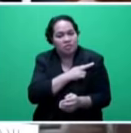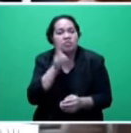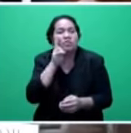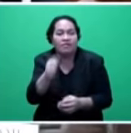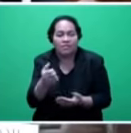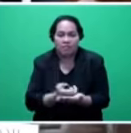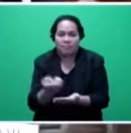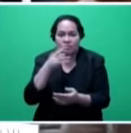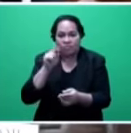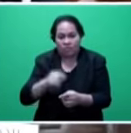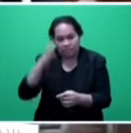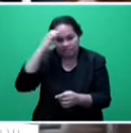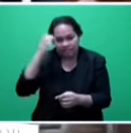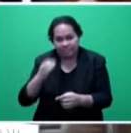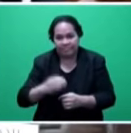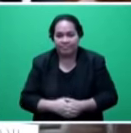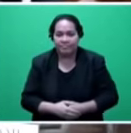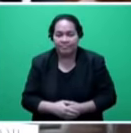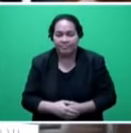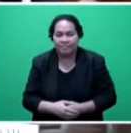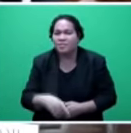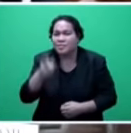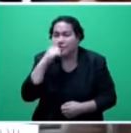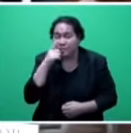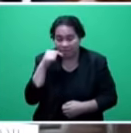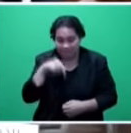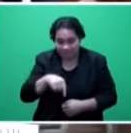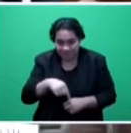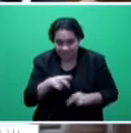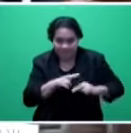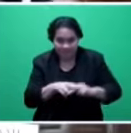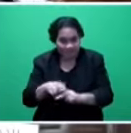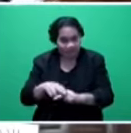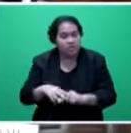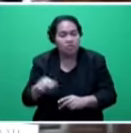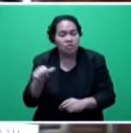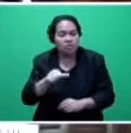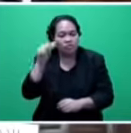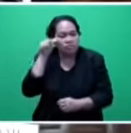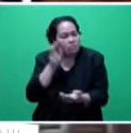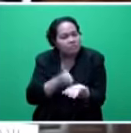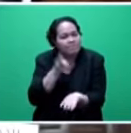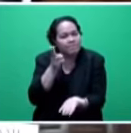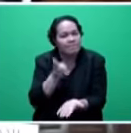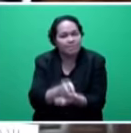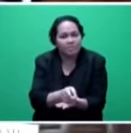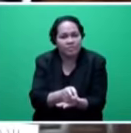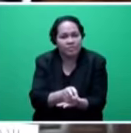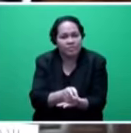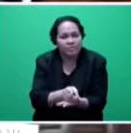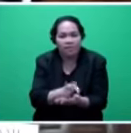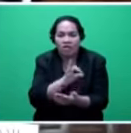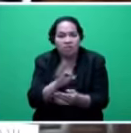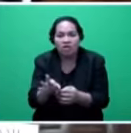nation. Mr. Speaker, sir, the people of Fiji should know the truth. We should not